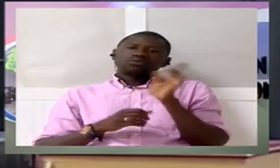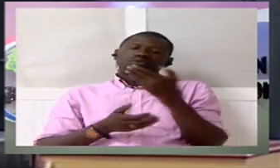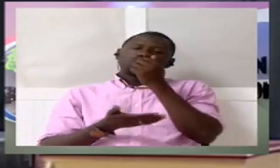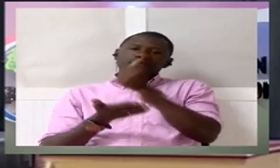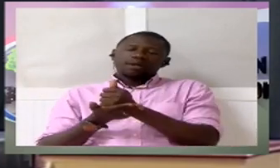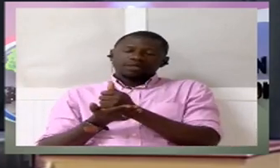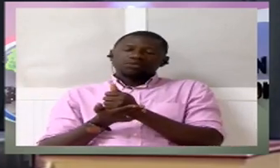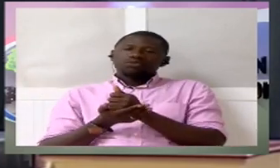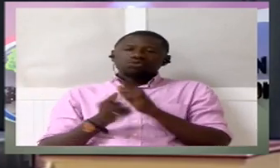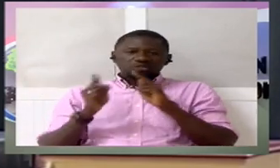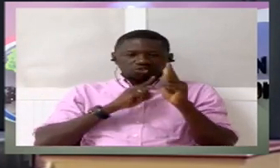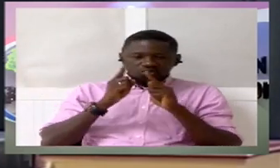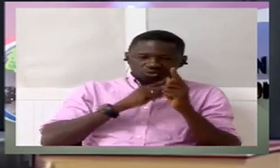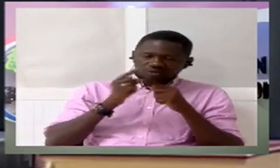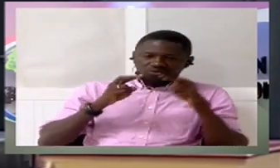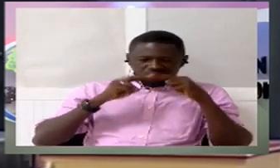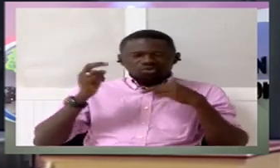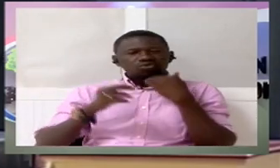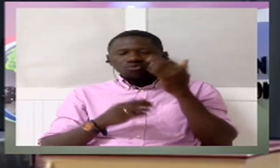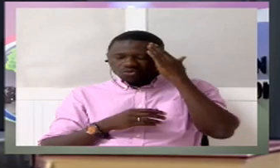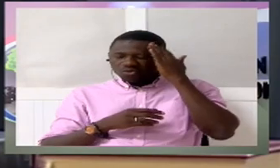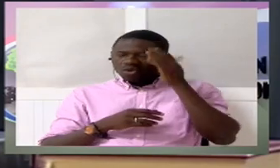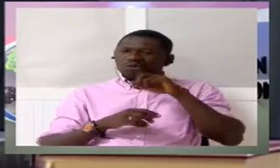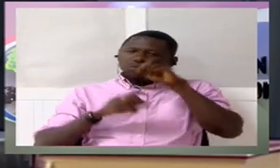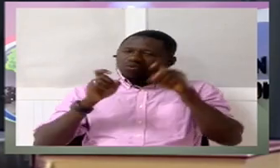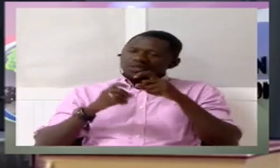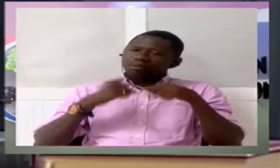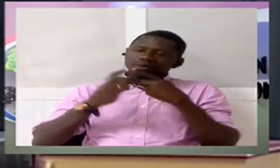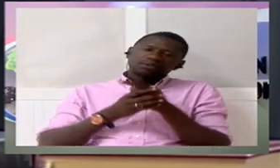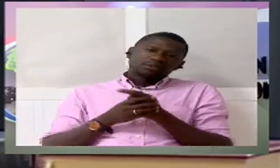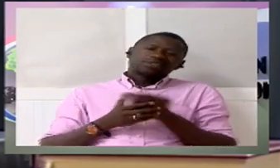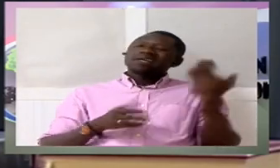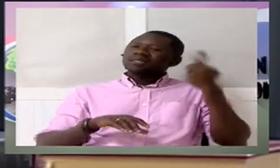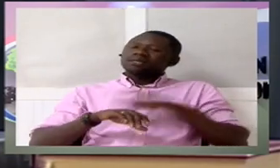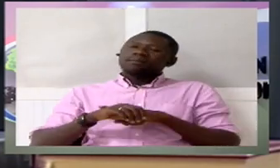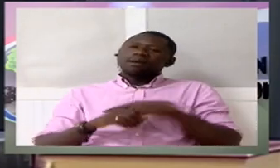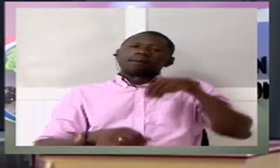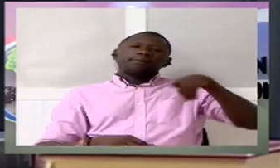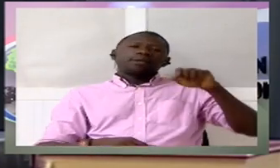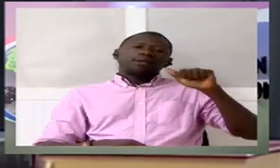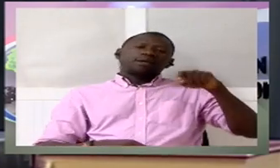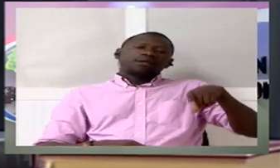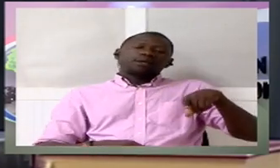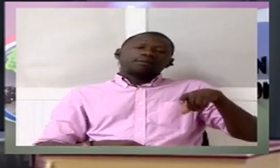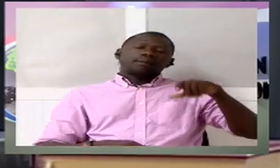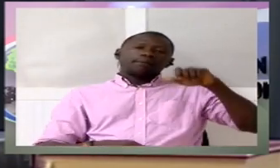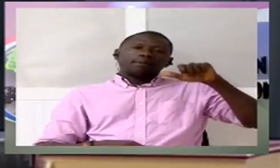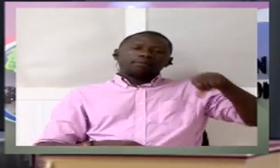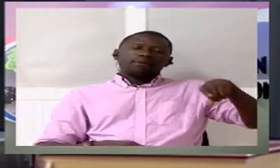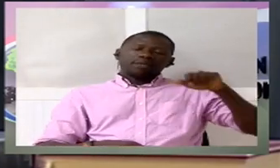He sent me to the bank to find about that issue. At that time, Panjai was